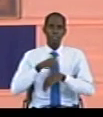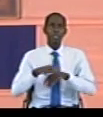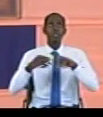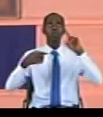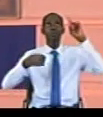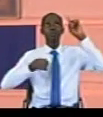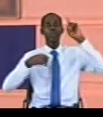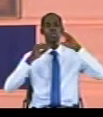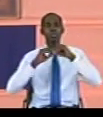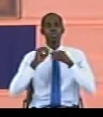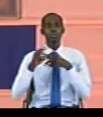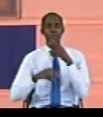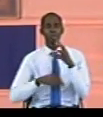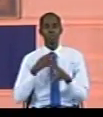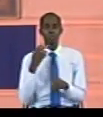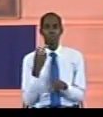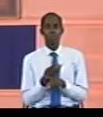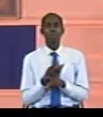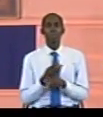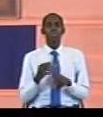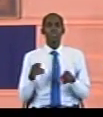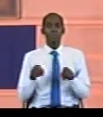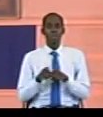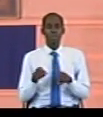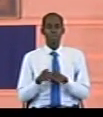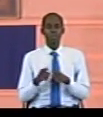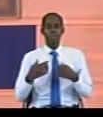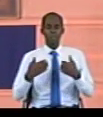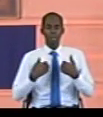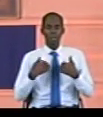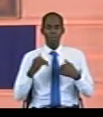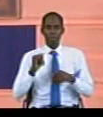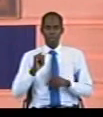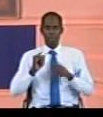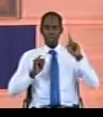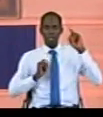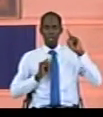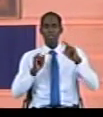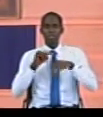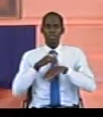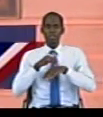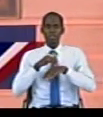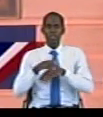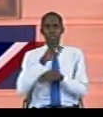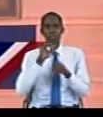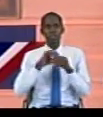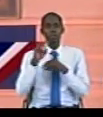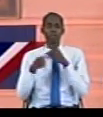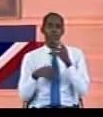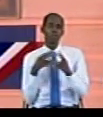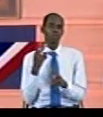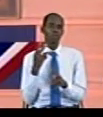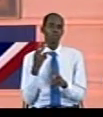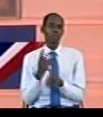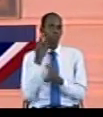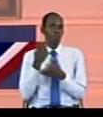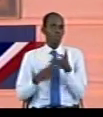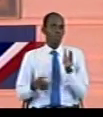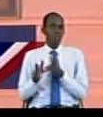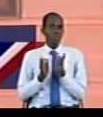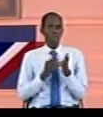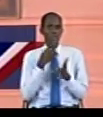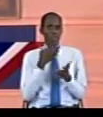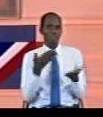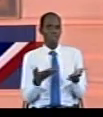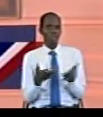world, even so have I also sent them into the world. Look at what Jesus is saying. Now he's